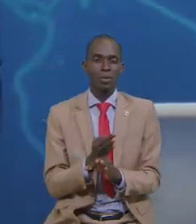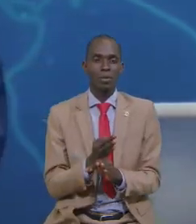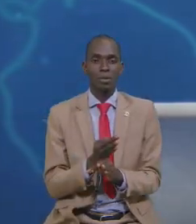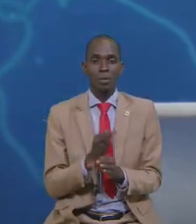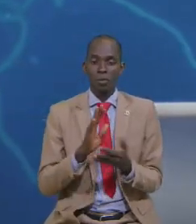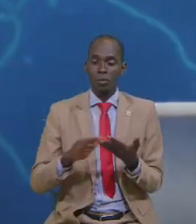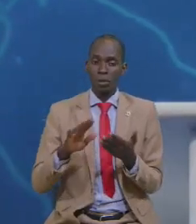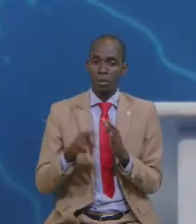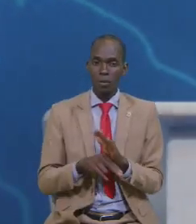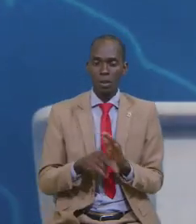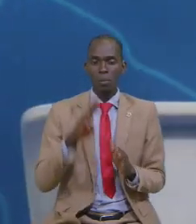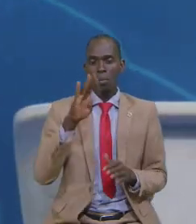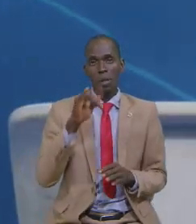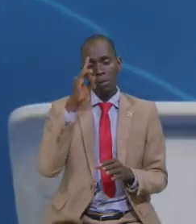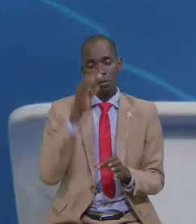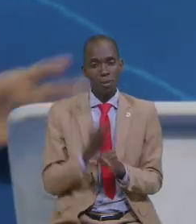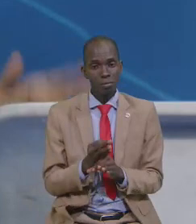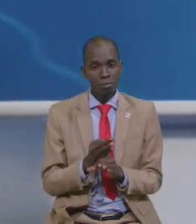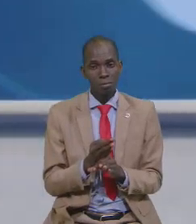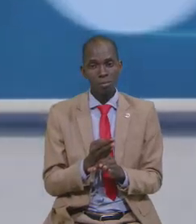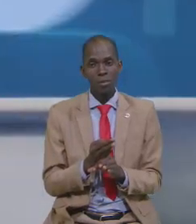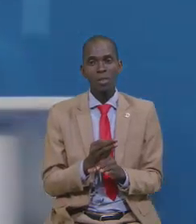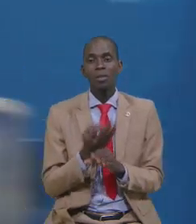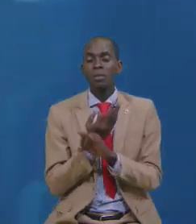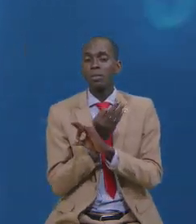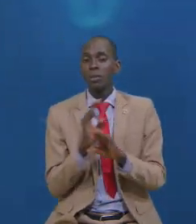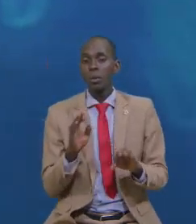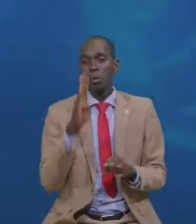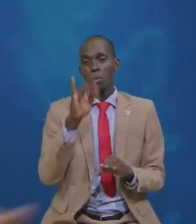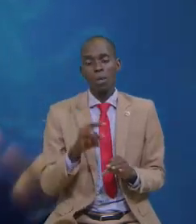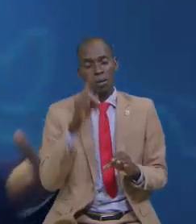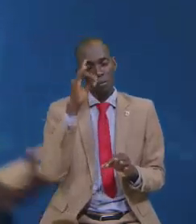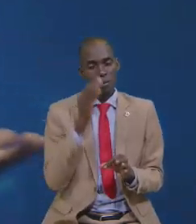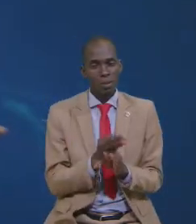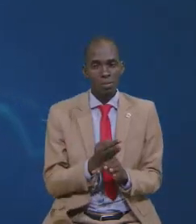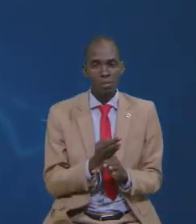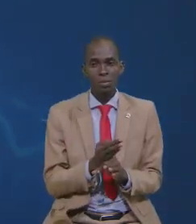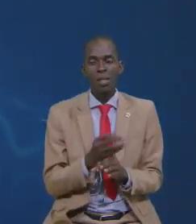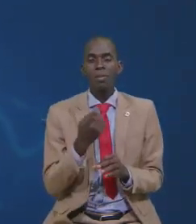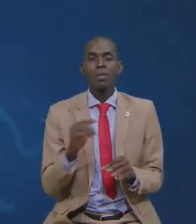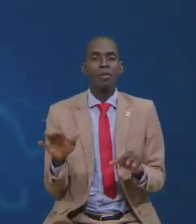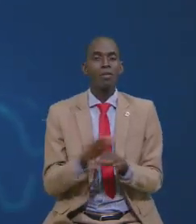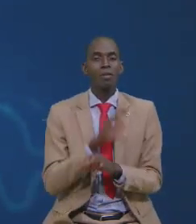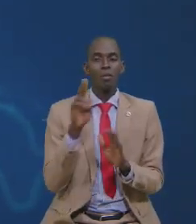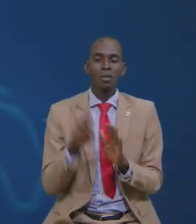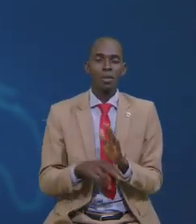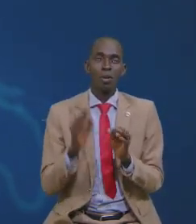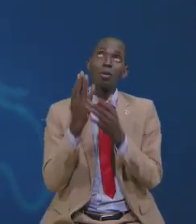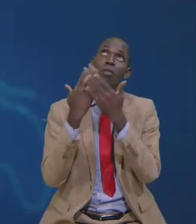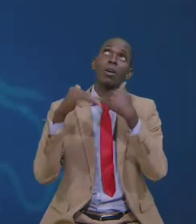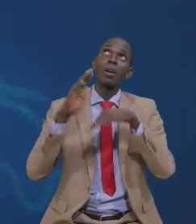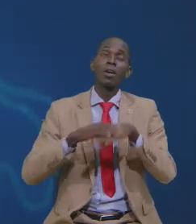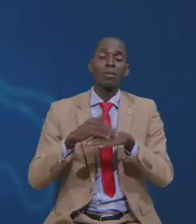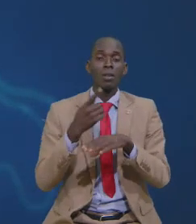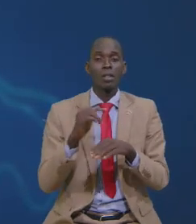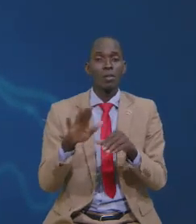Forgiveness by faith, freedom by faith, the fullness of heaven, the